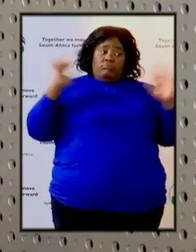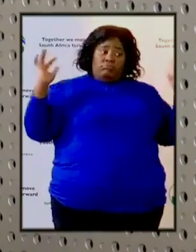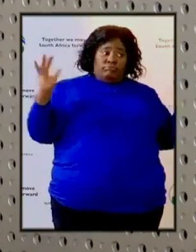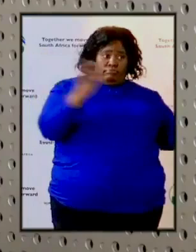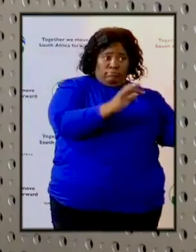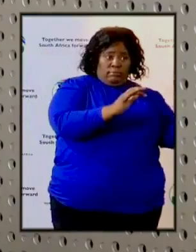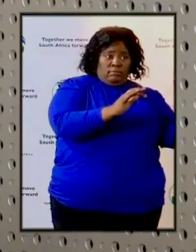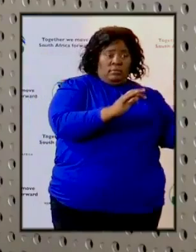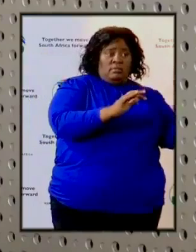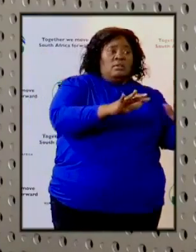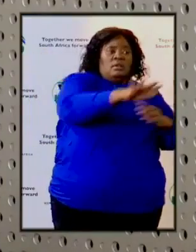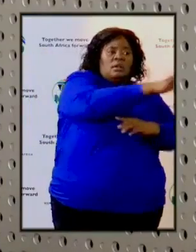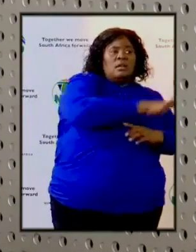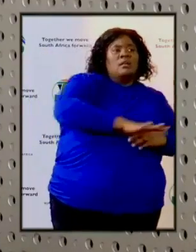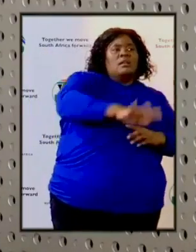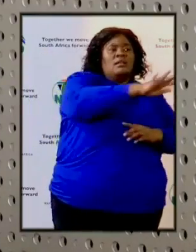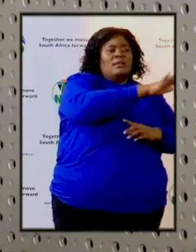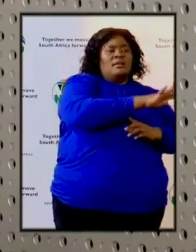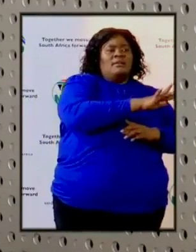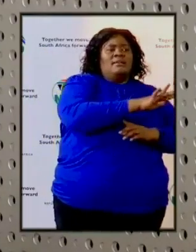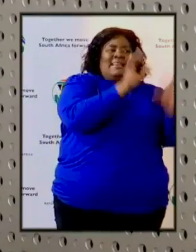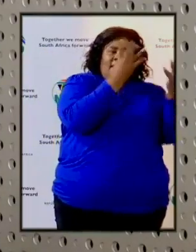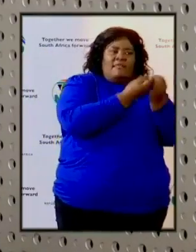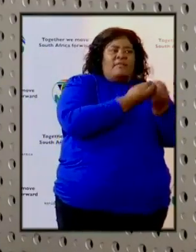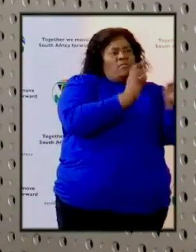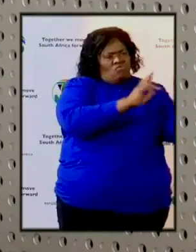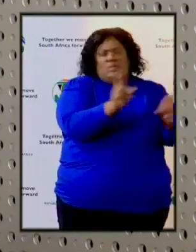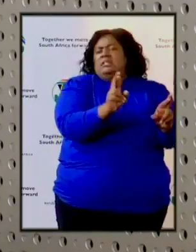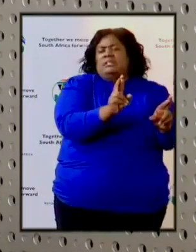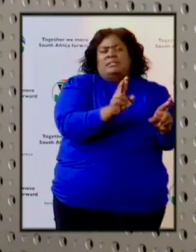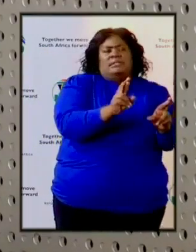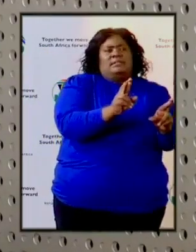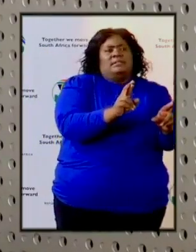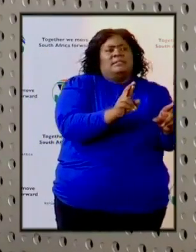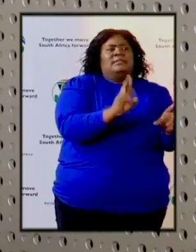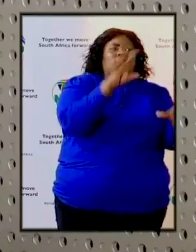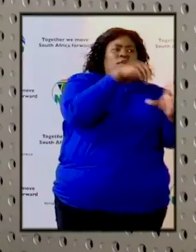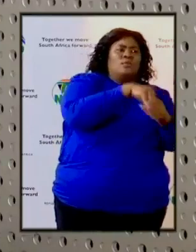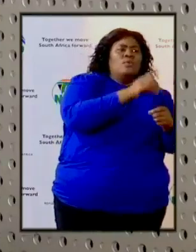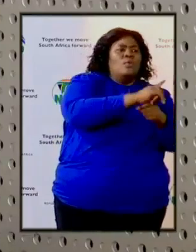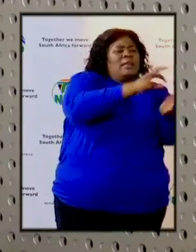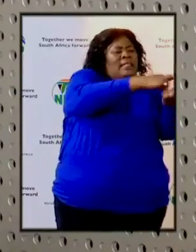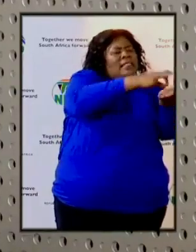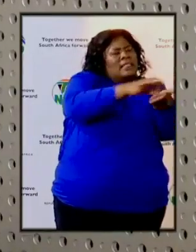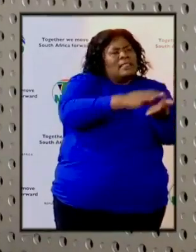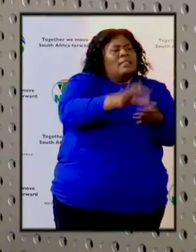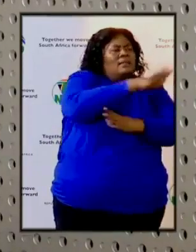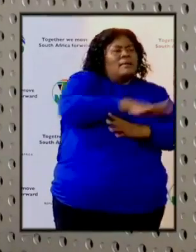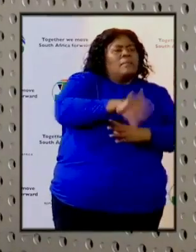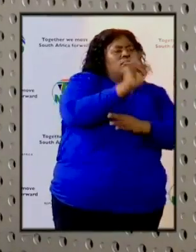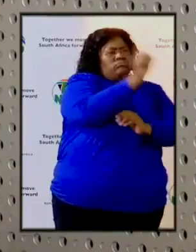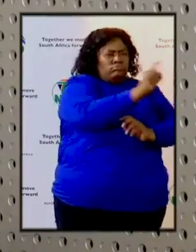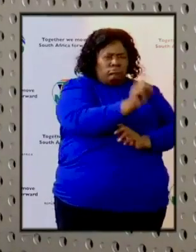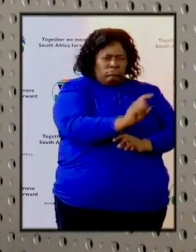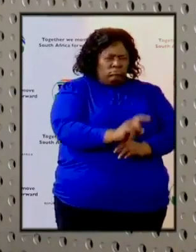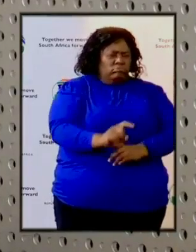all the COVID-19 measures have been taken, including cleaning the place, fumigating the